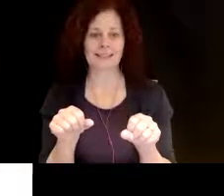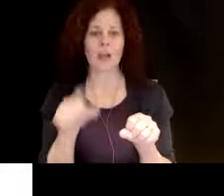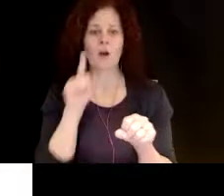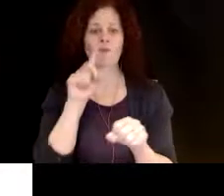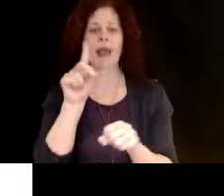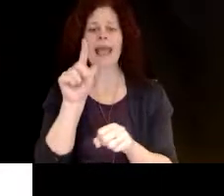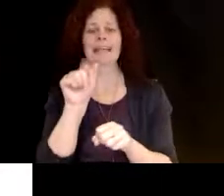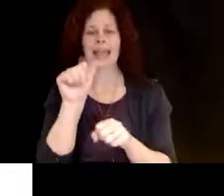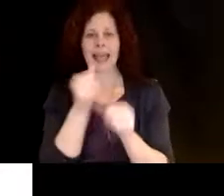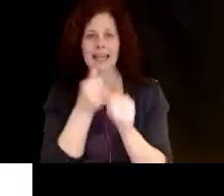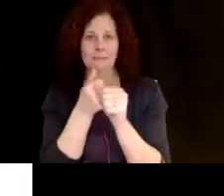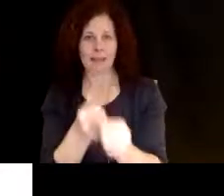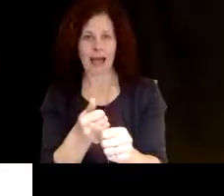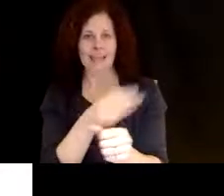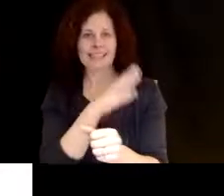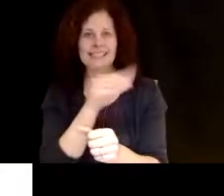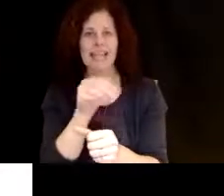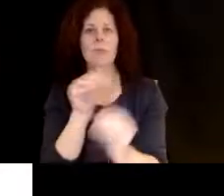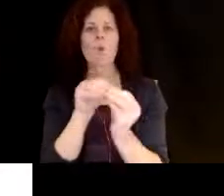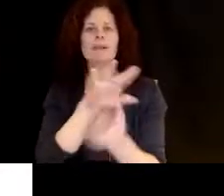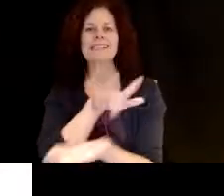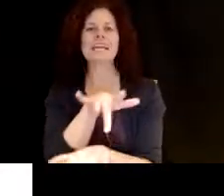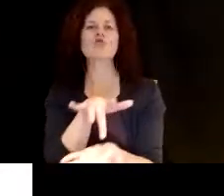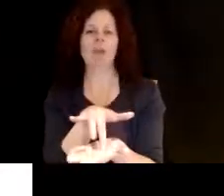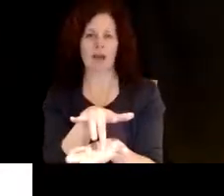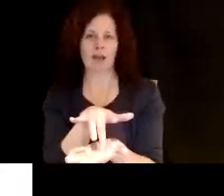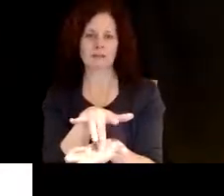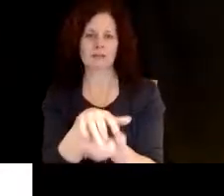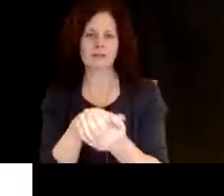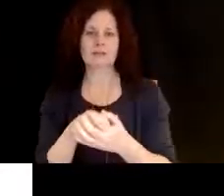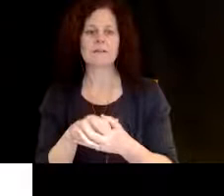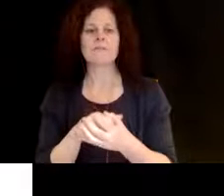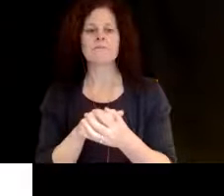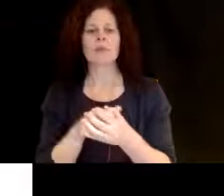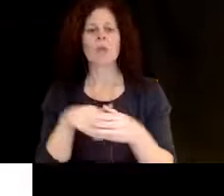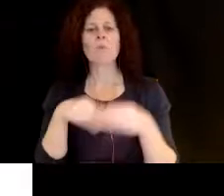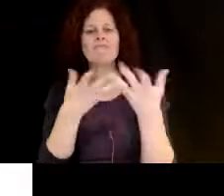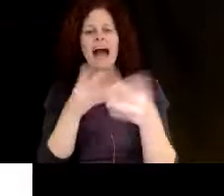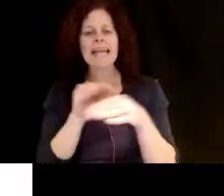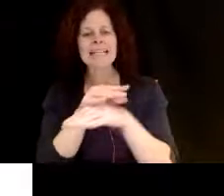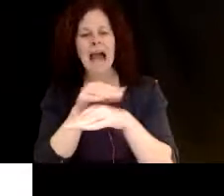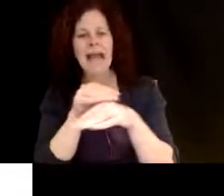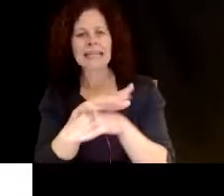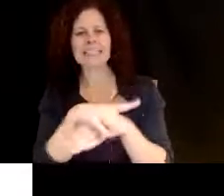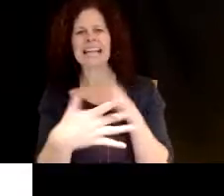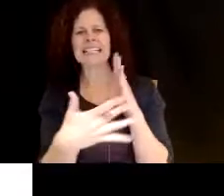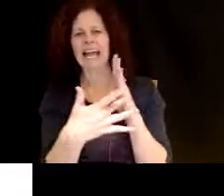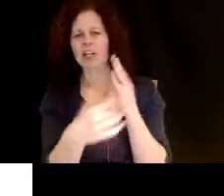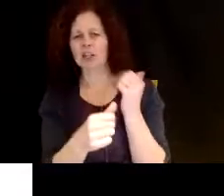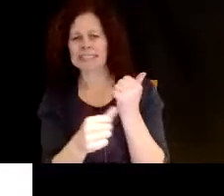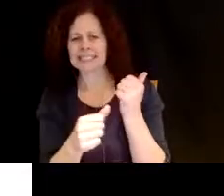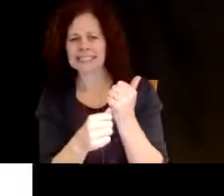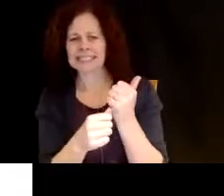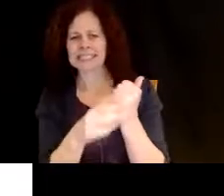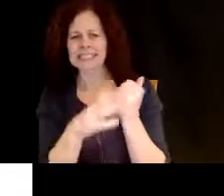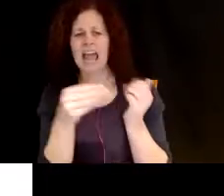technical assistance, and funding for ADA compliance, and for attempts to shift the approach to